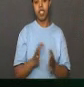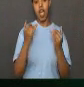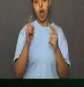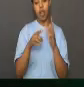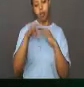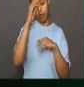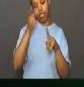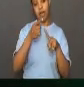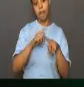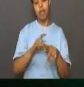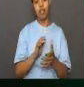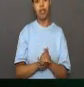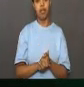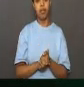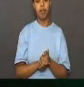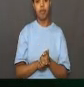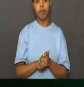Let's get back to our lesson.